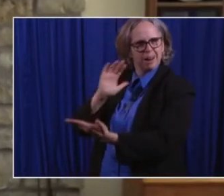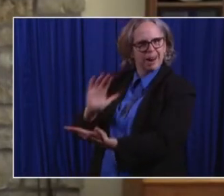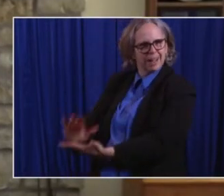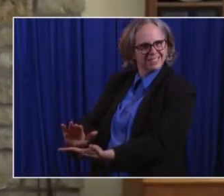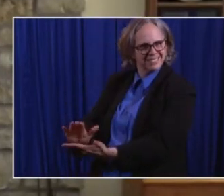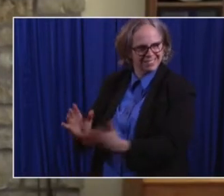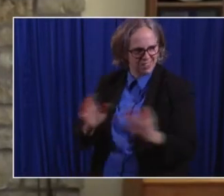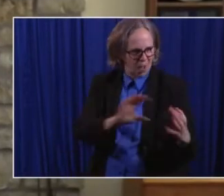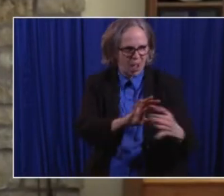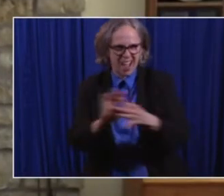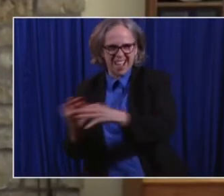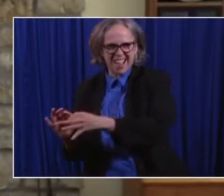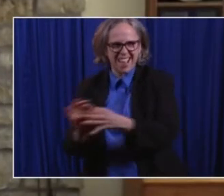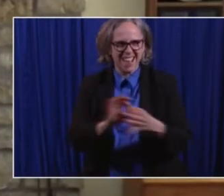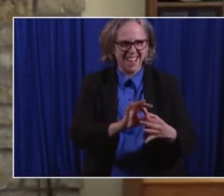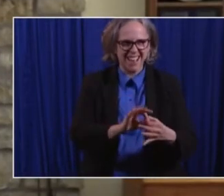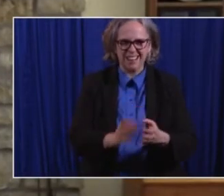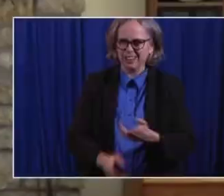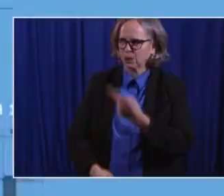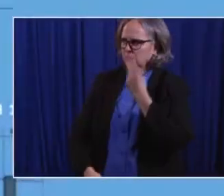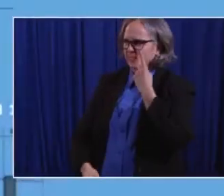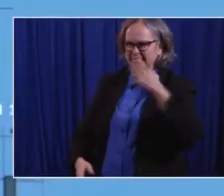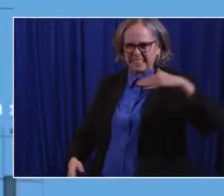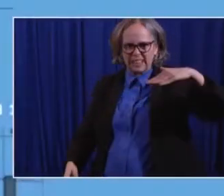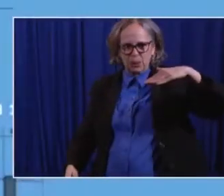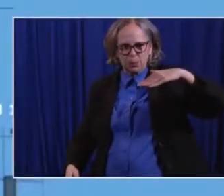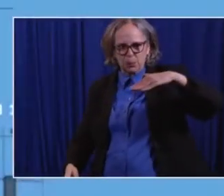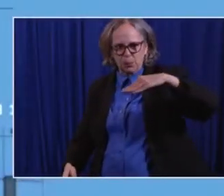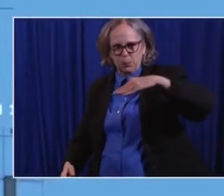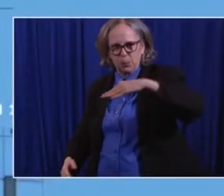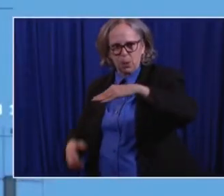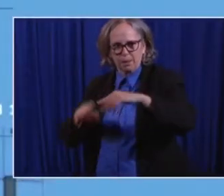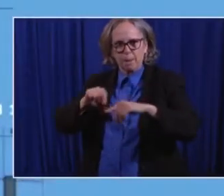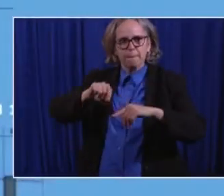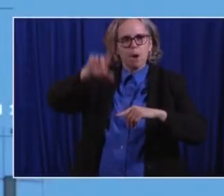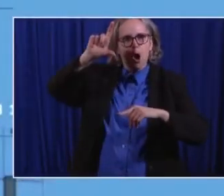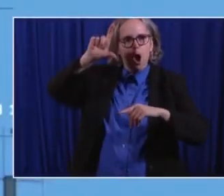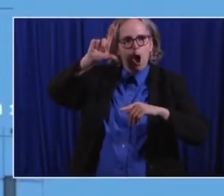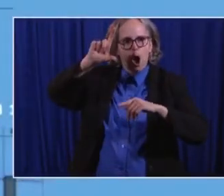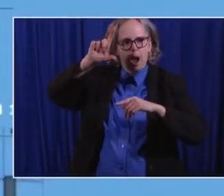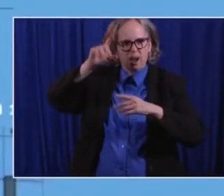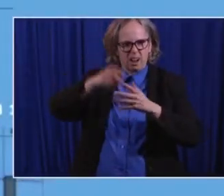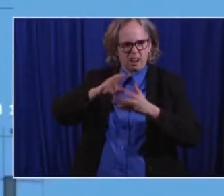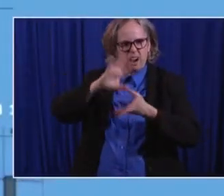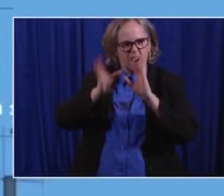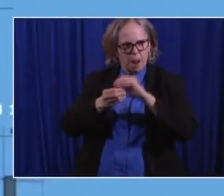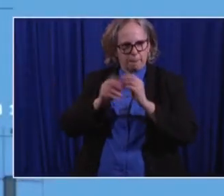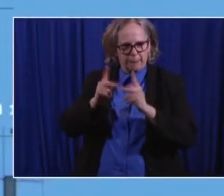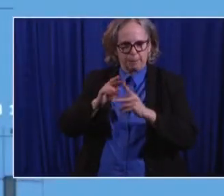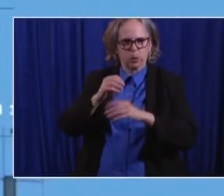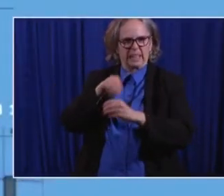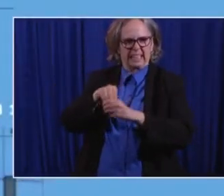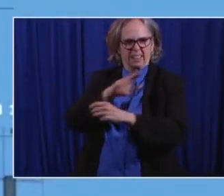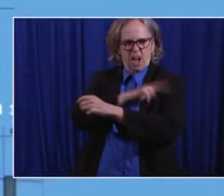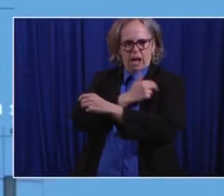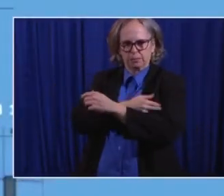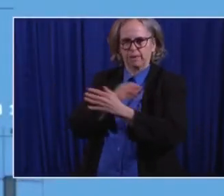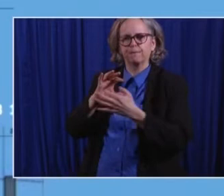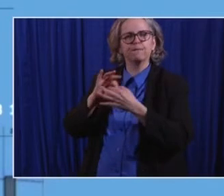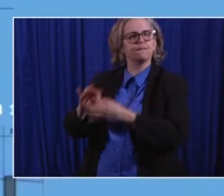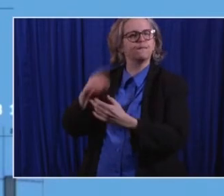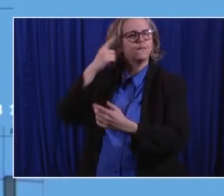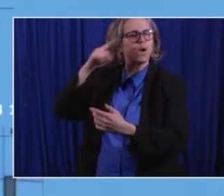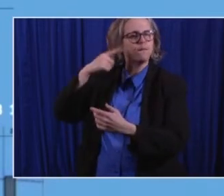here, this is the number of Ohioans who are in our hospitals because of COVID. You'll see it continues to